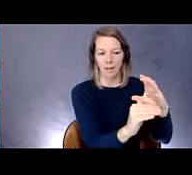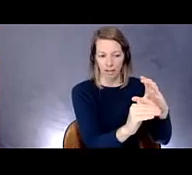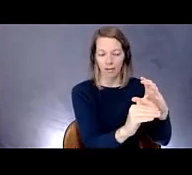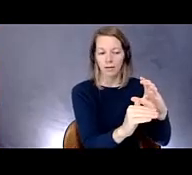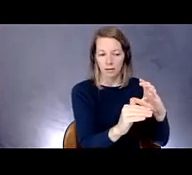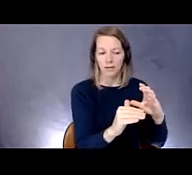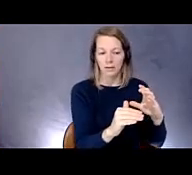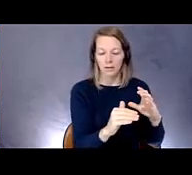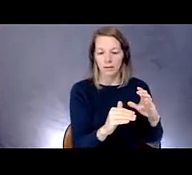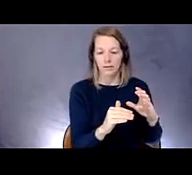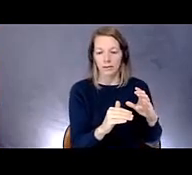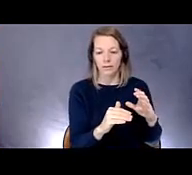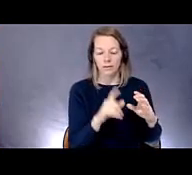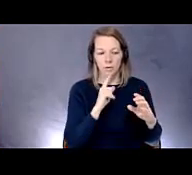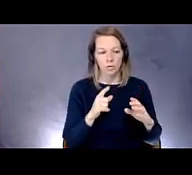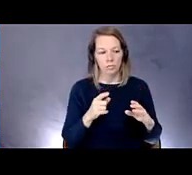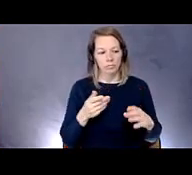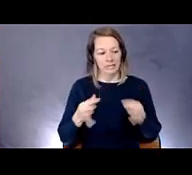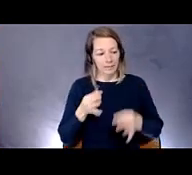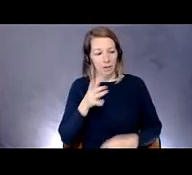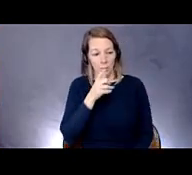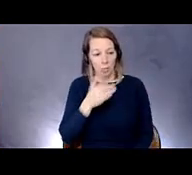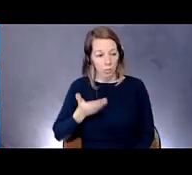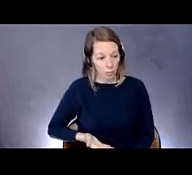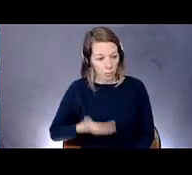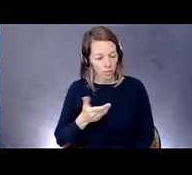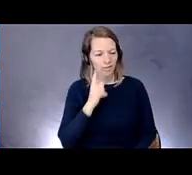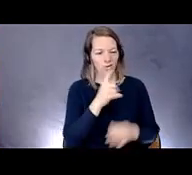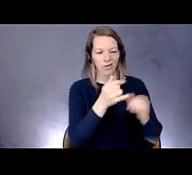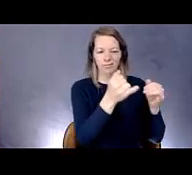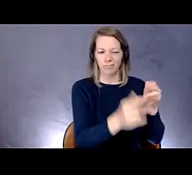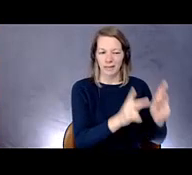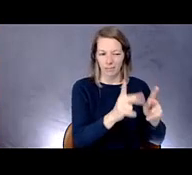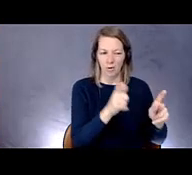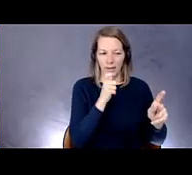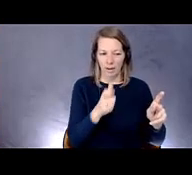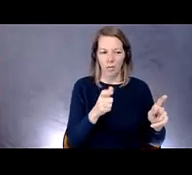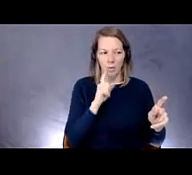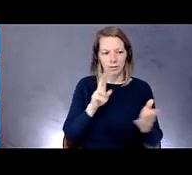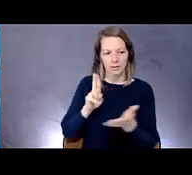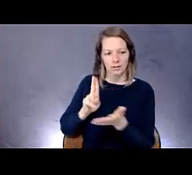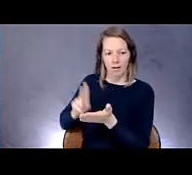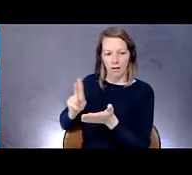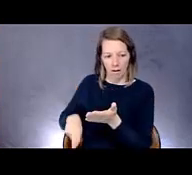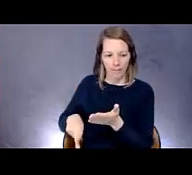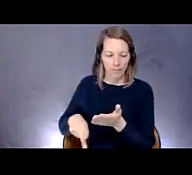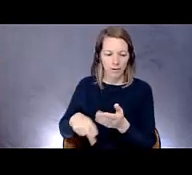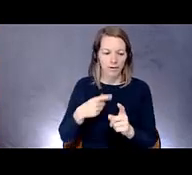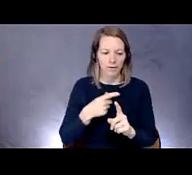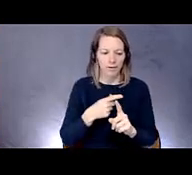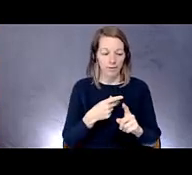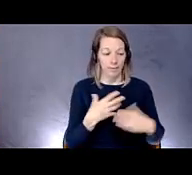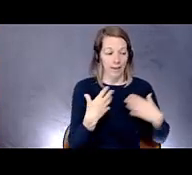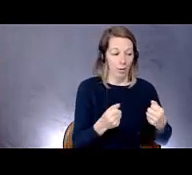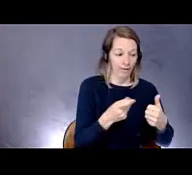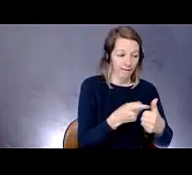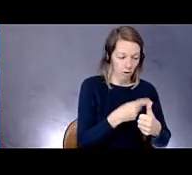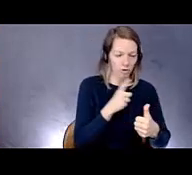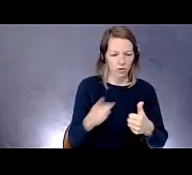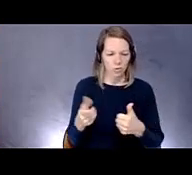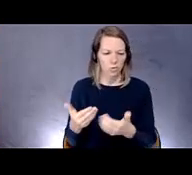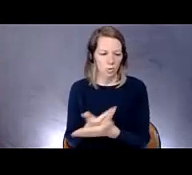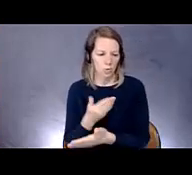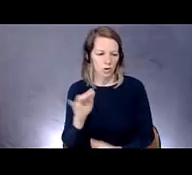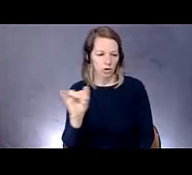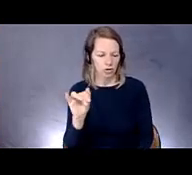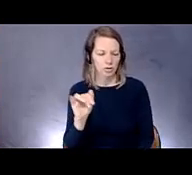out to introduce ourselves to individuals that need to make the transition off of Health First Colorado to new coverage. So we'll